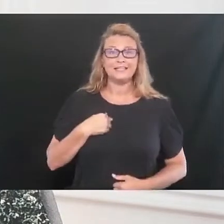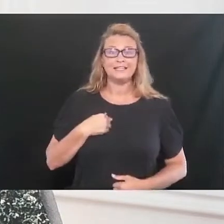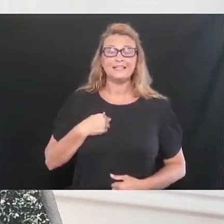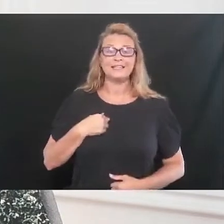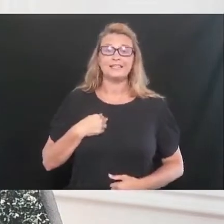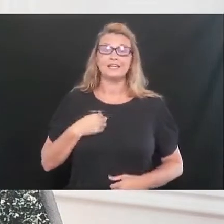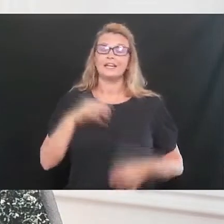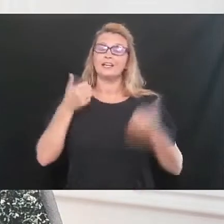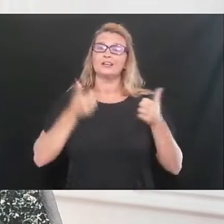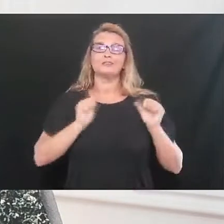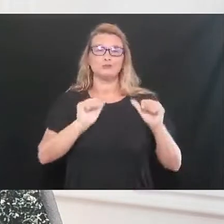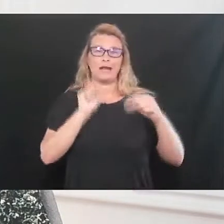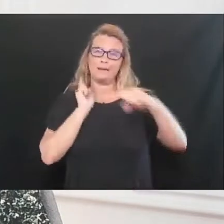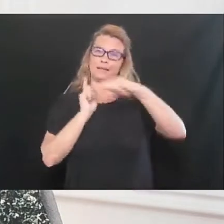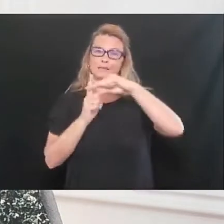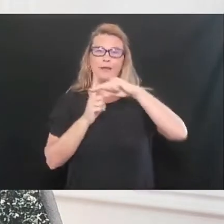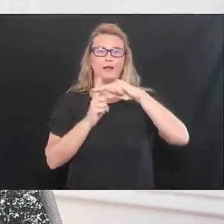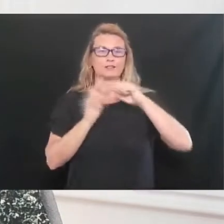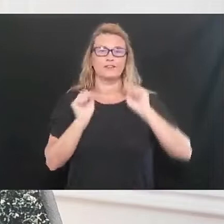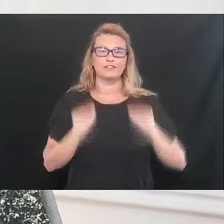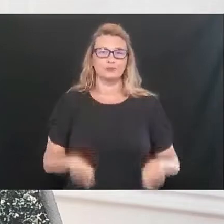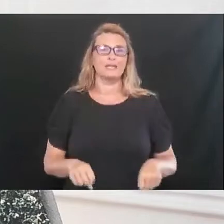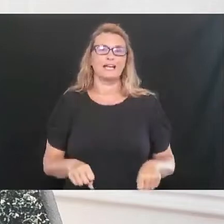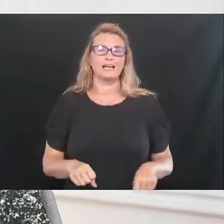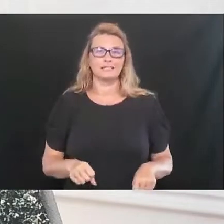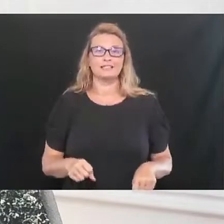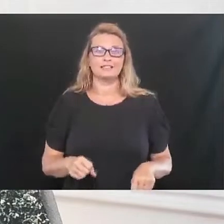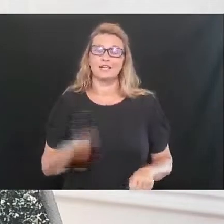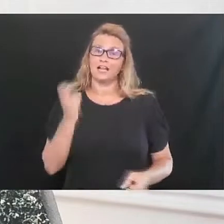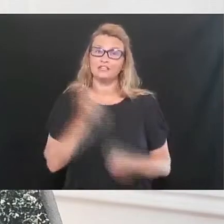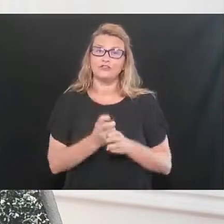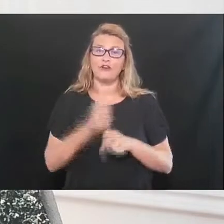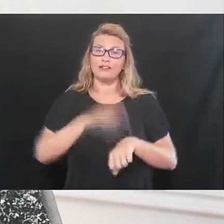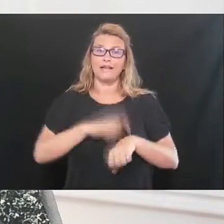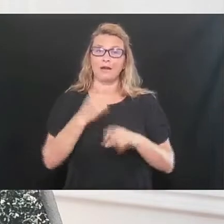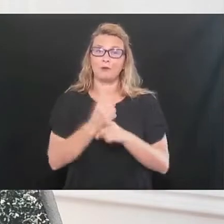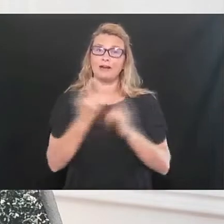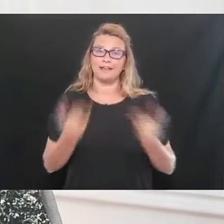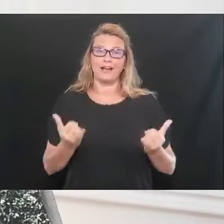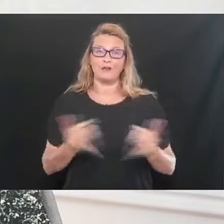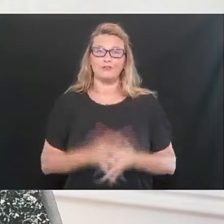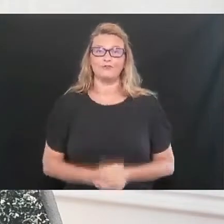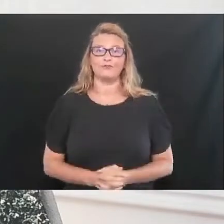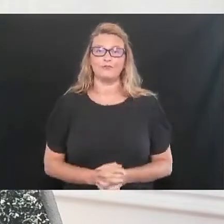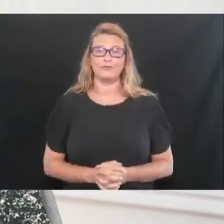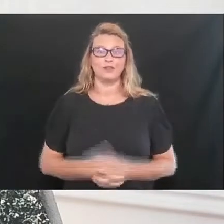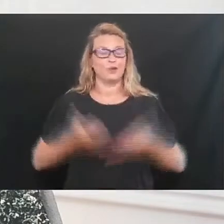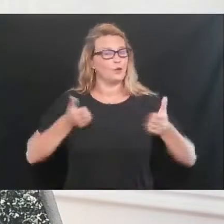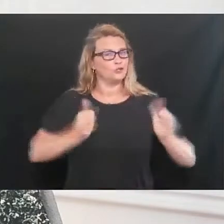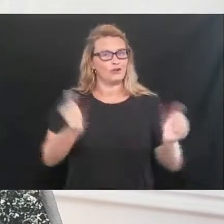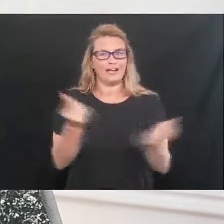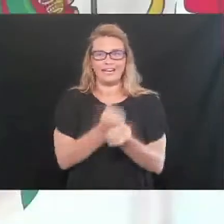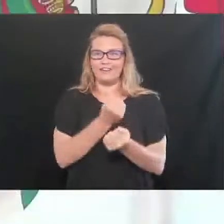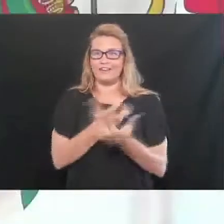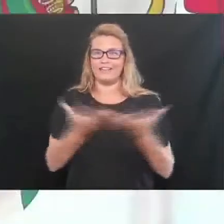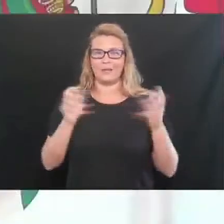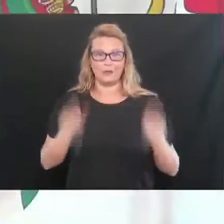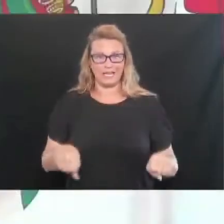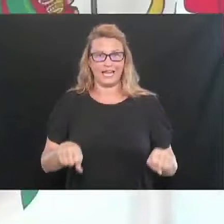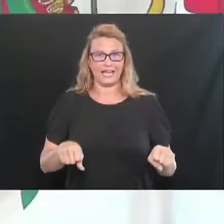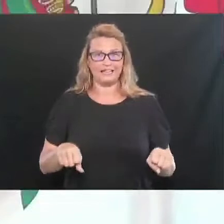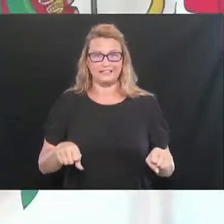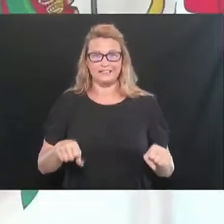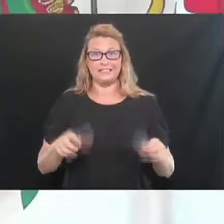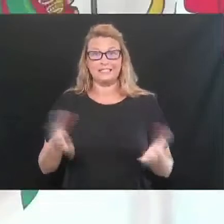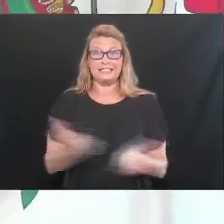as positive as you can possibly be through this. It's tough stuff. That's all there is to it. We're trying every way we possibly can to get as many across the